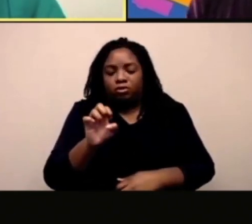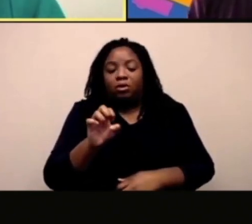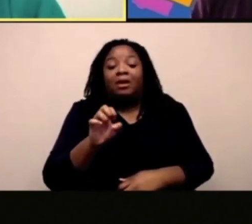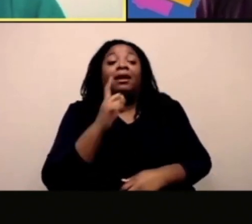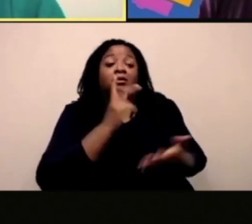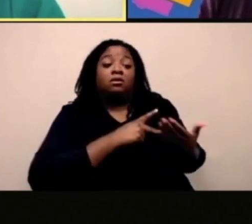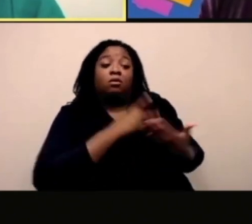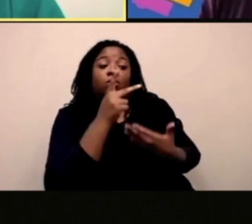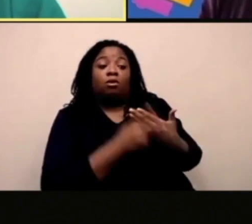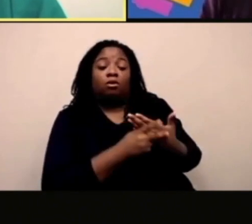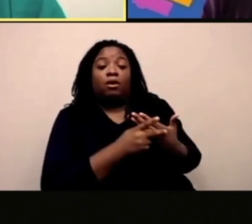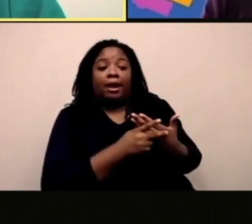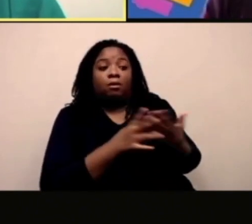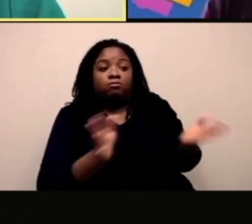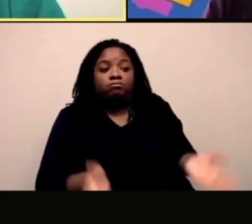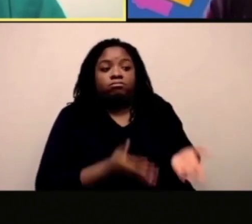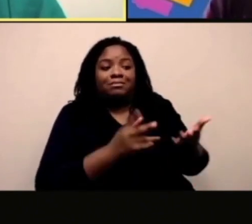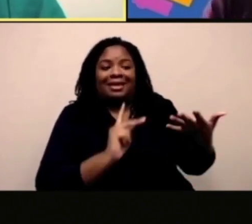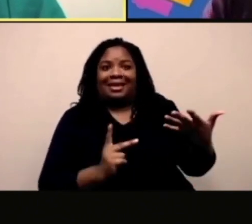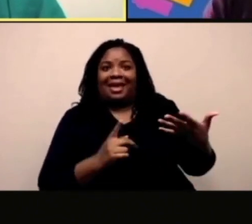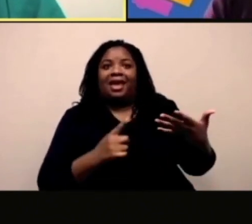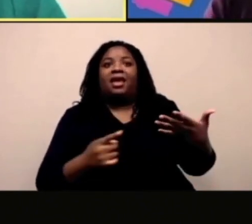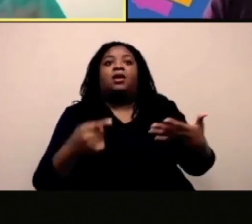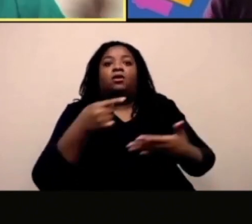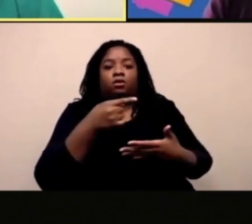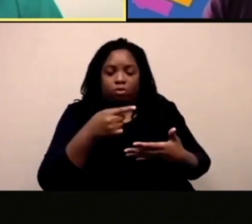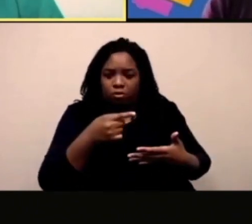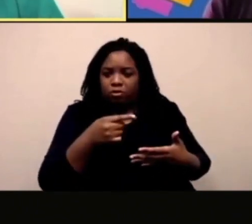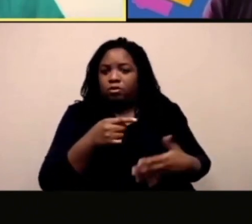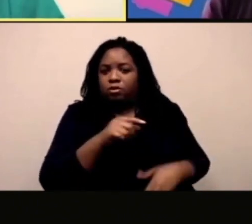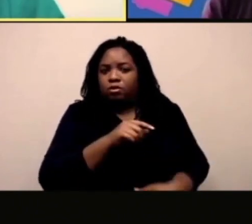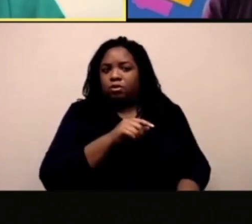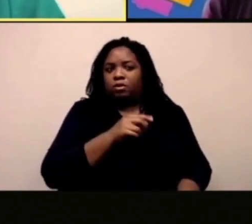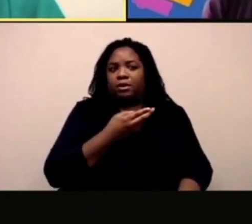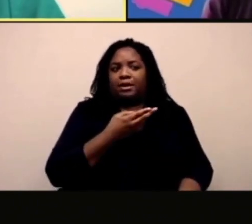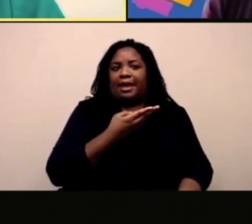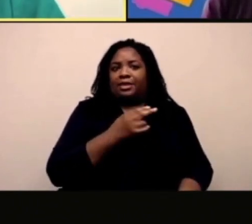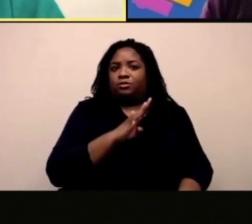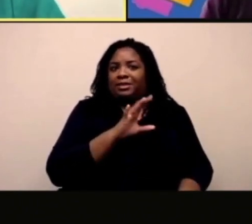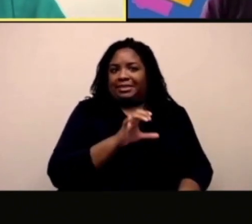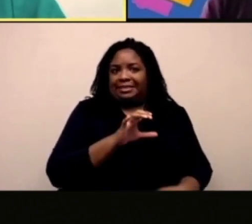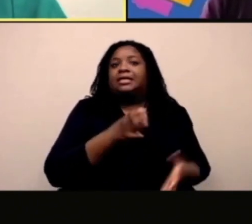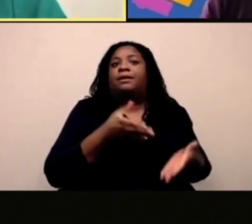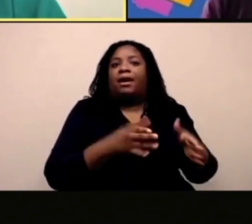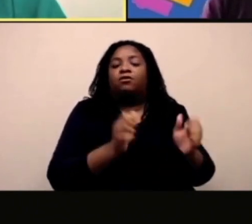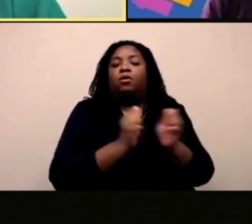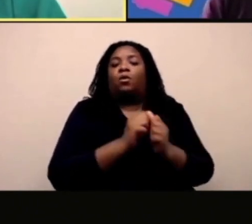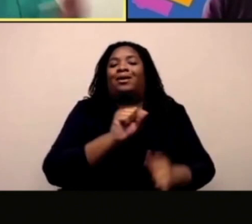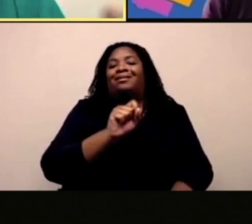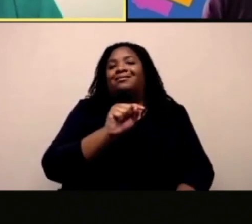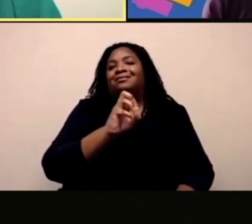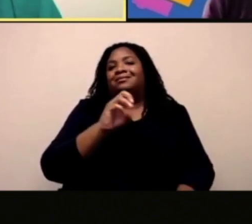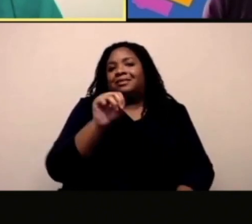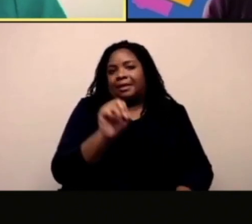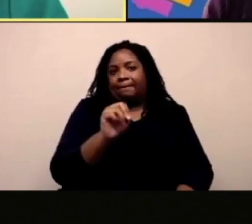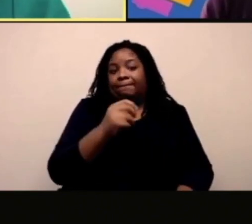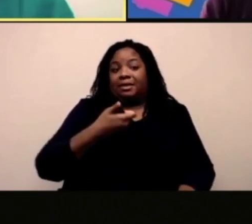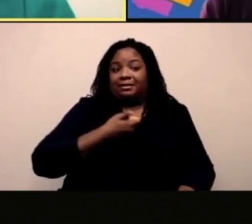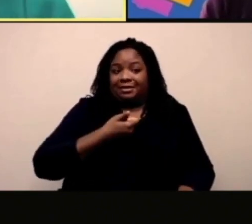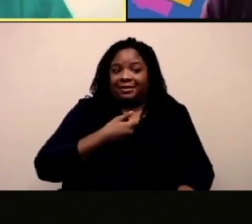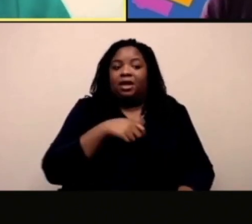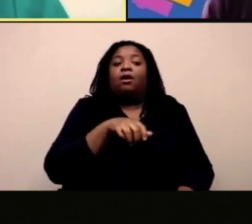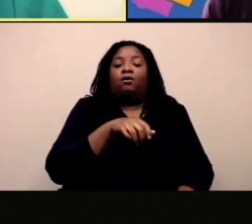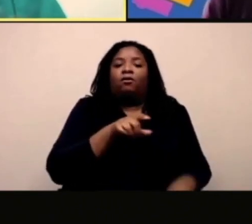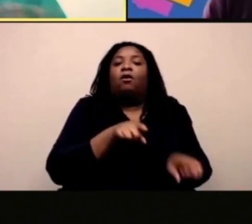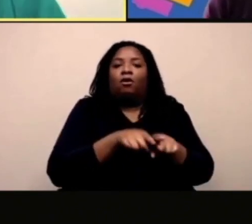to create a kindergarten through HBCU pathway in computer science and STEM. I'm a fellow CSTA chapter